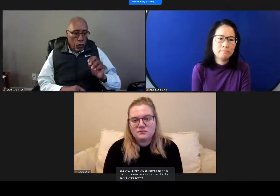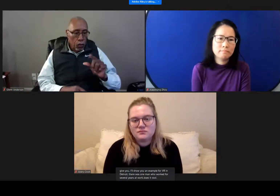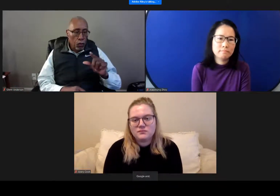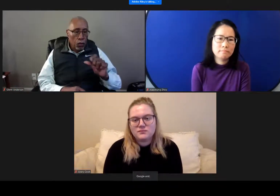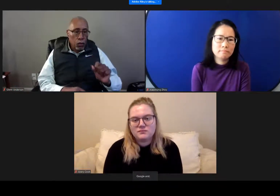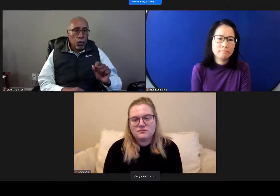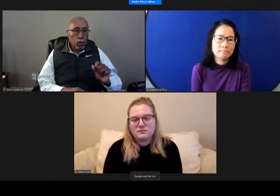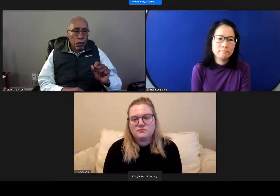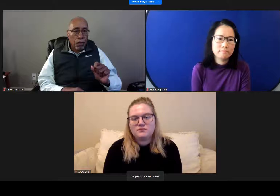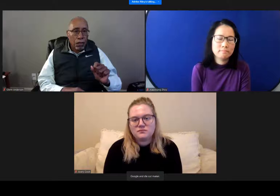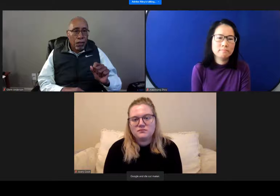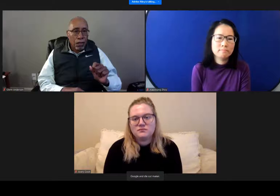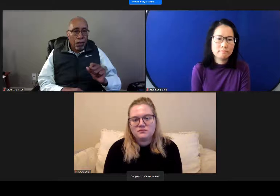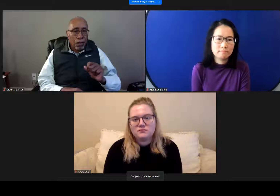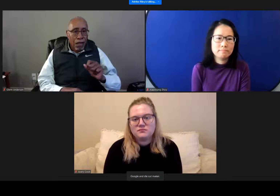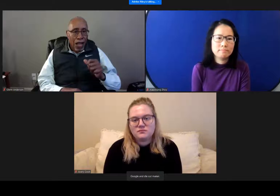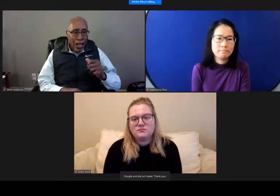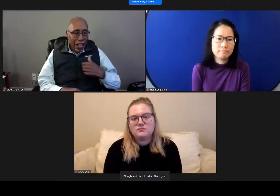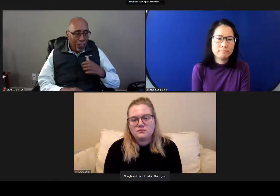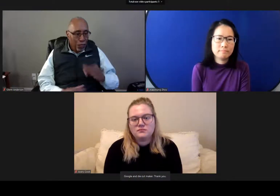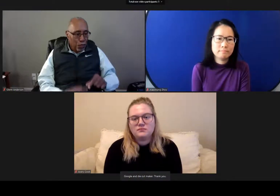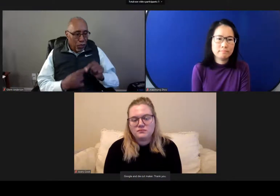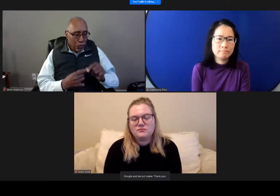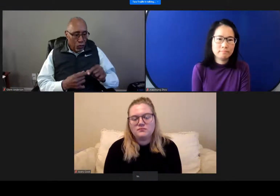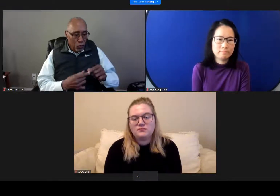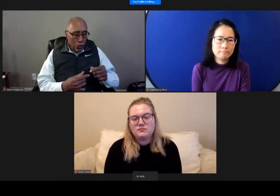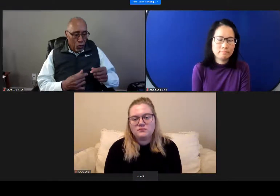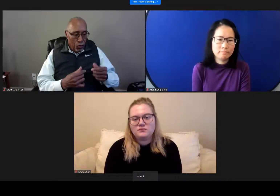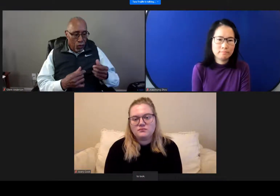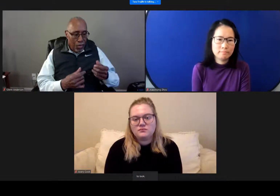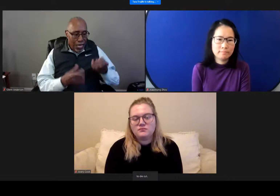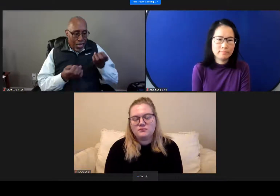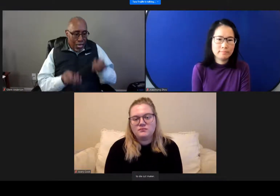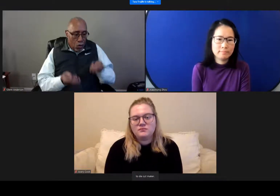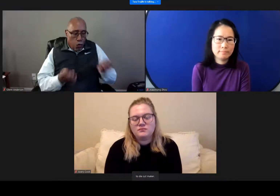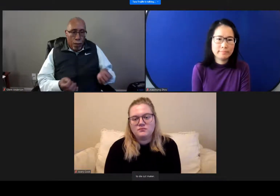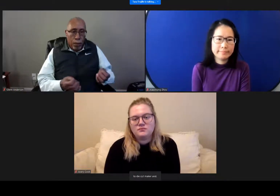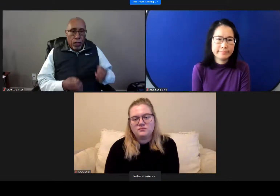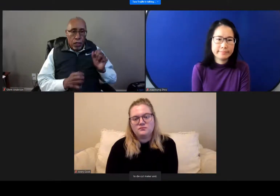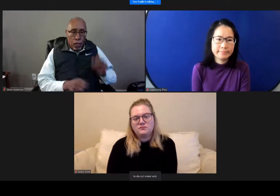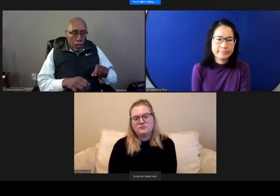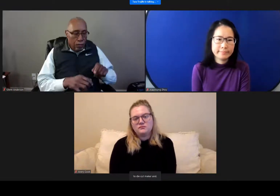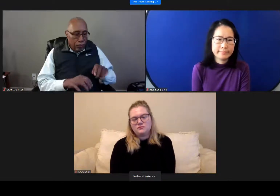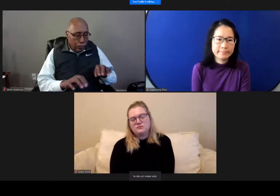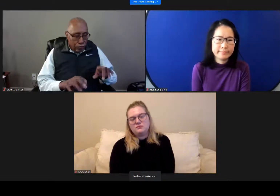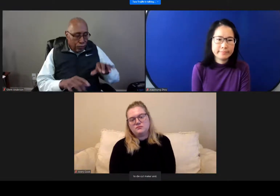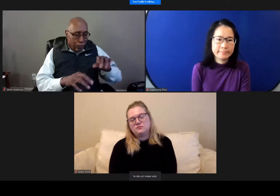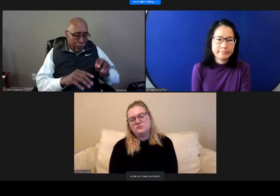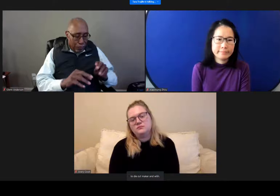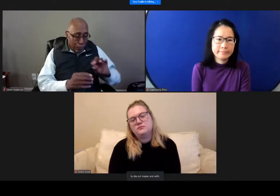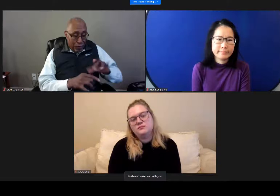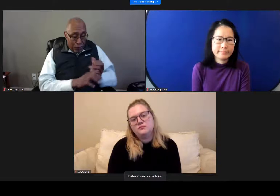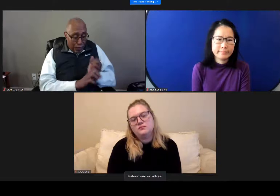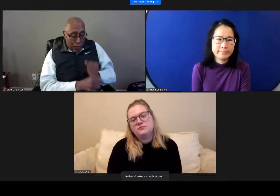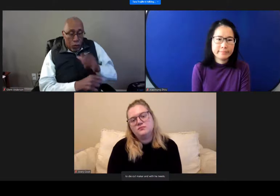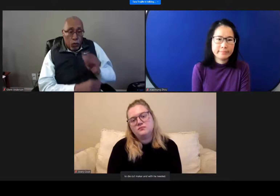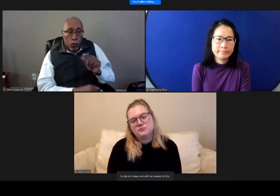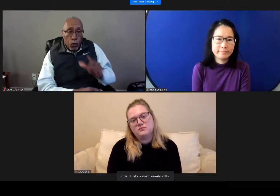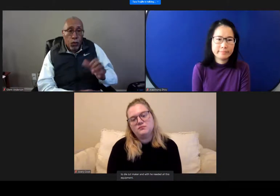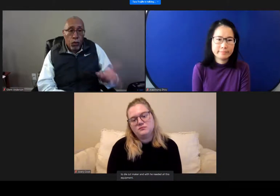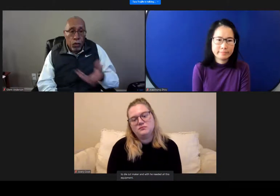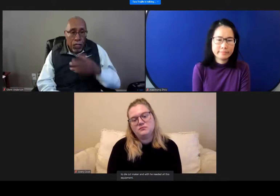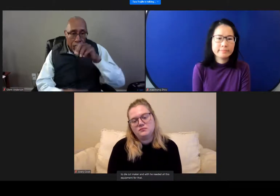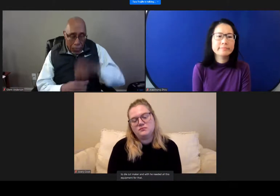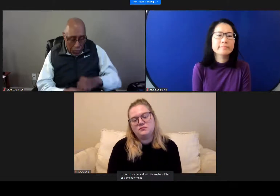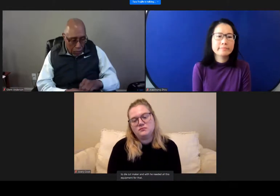and die cut maker. Thank you. Tool and die cut maker, and he needed all this equipment